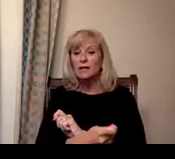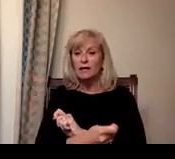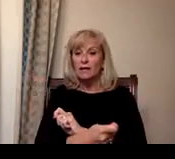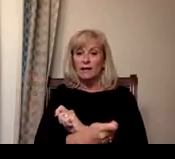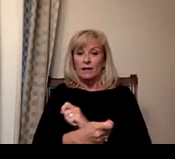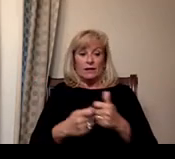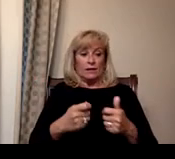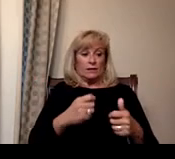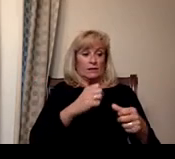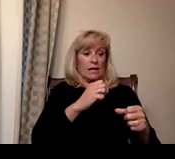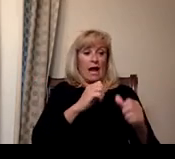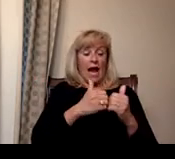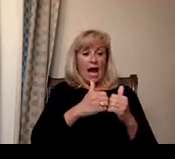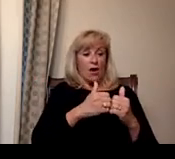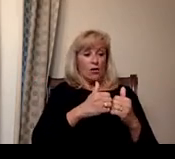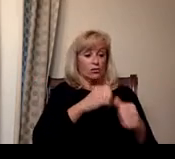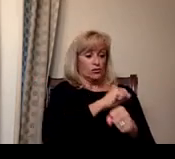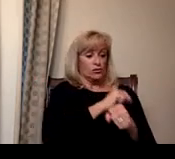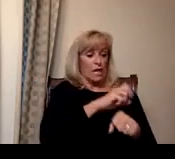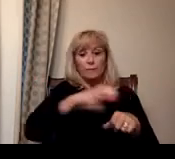go from job to job.